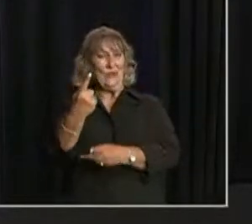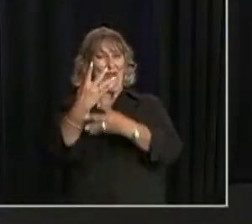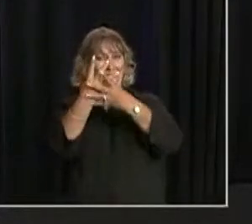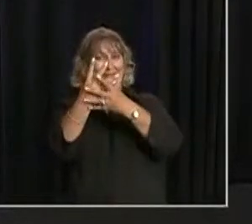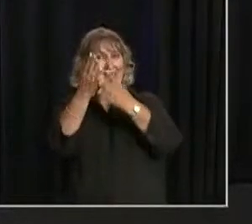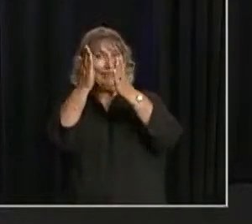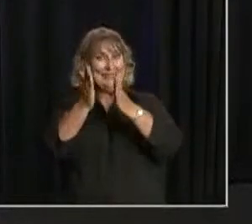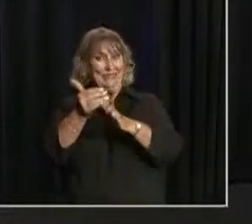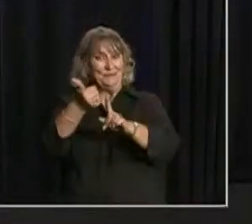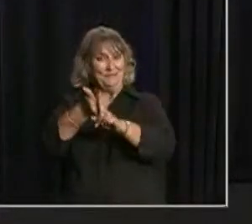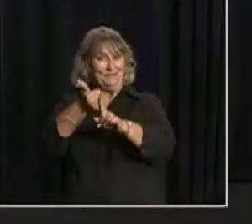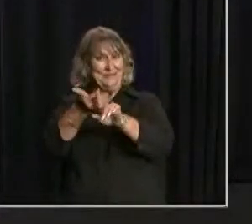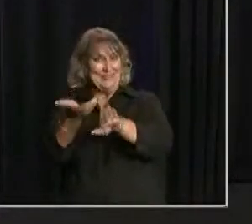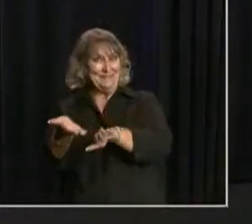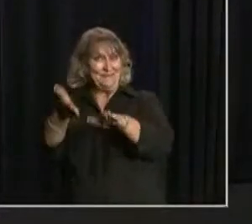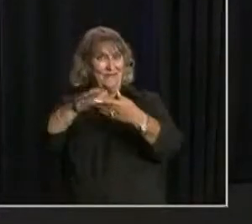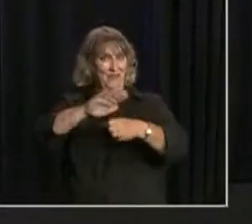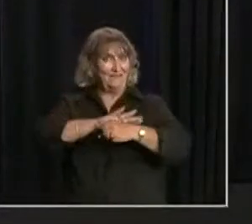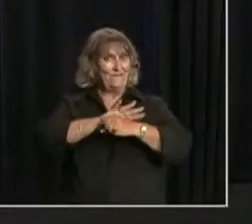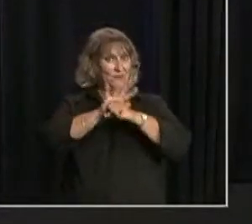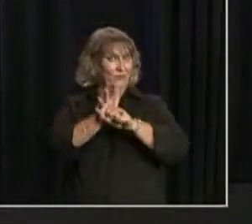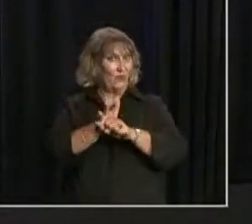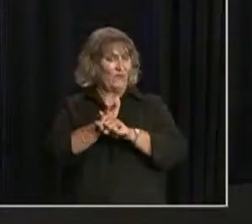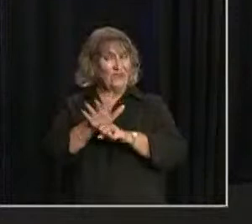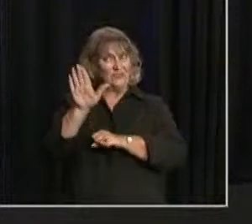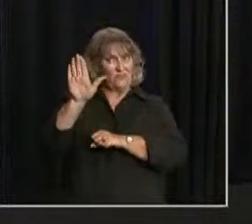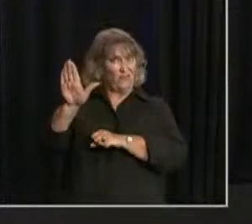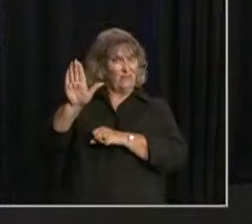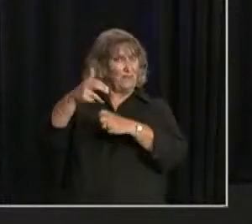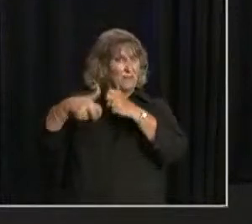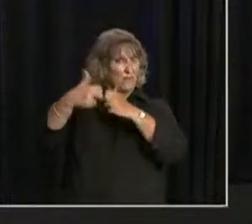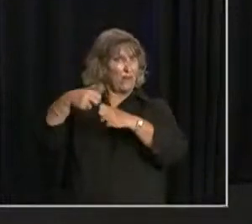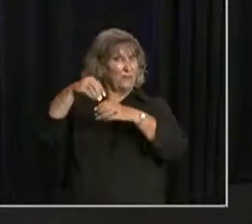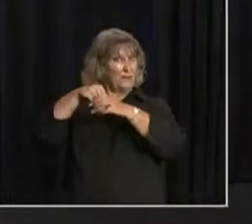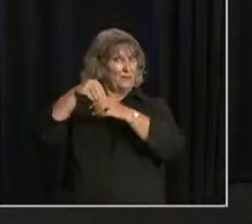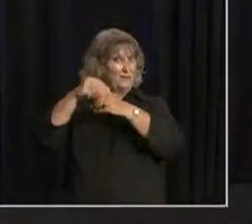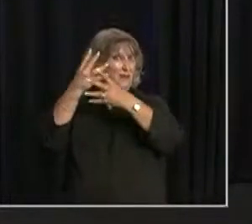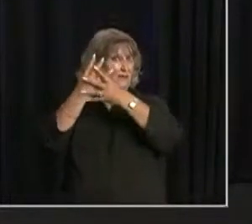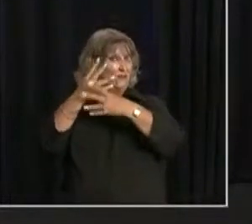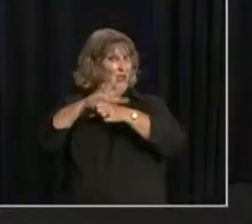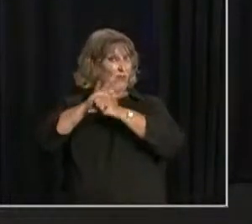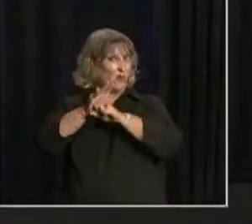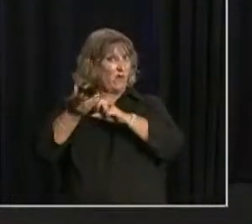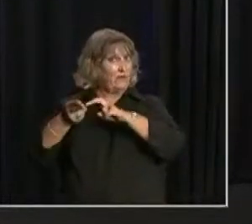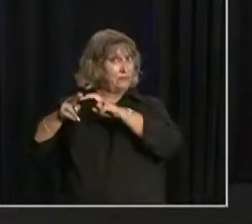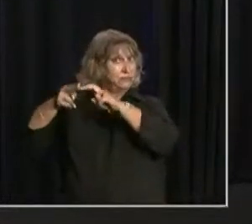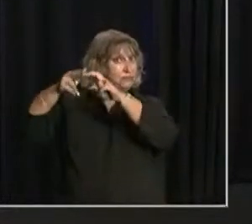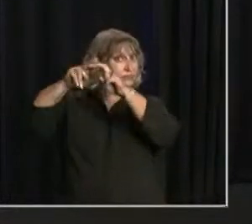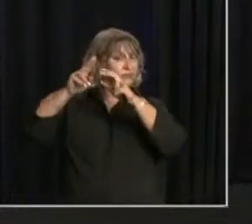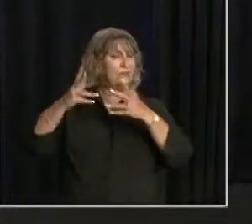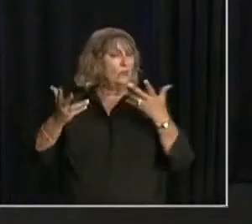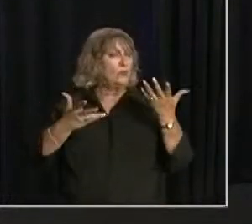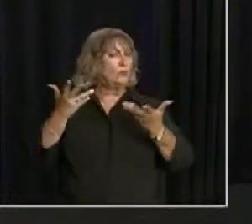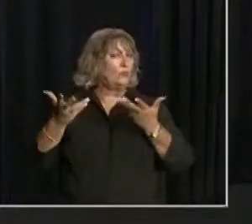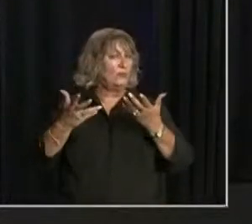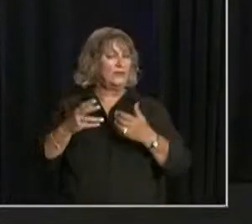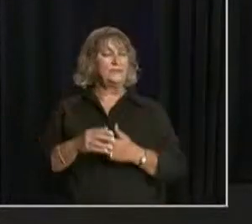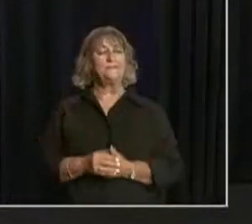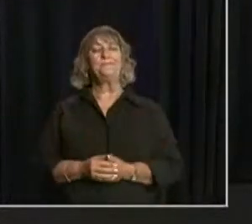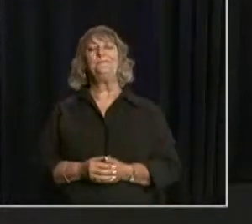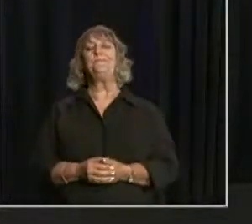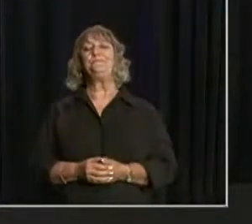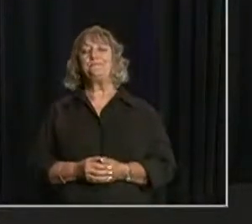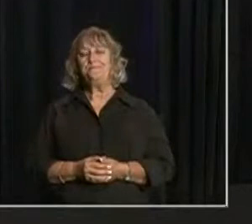due to COVID-19. Are there any issues over there, or sort of a rare occurrence at this point? Yeah, I